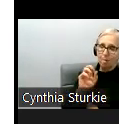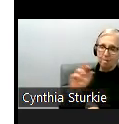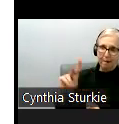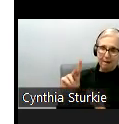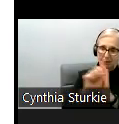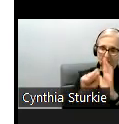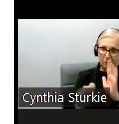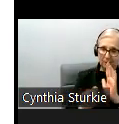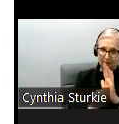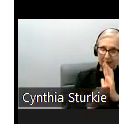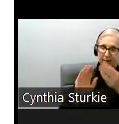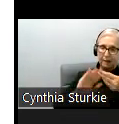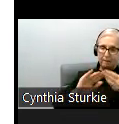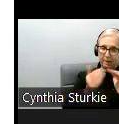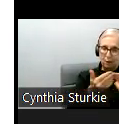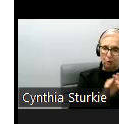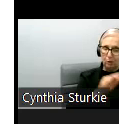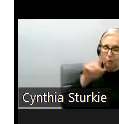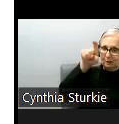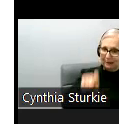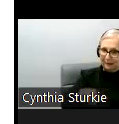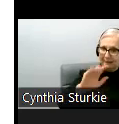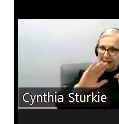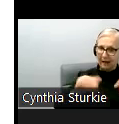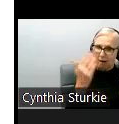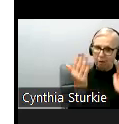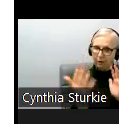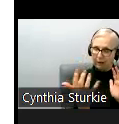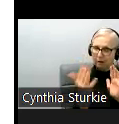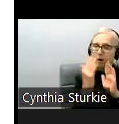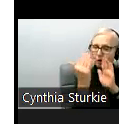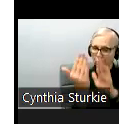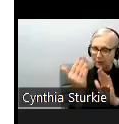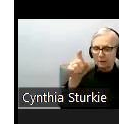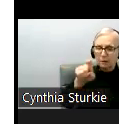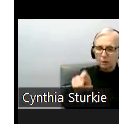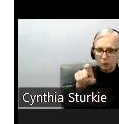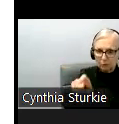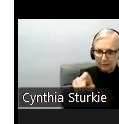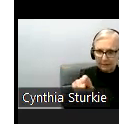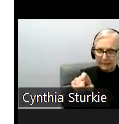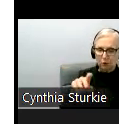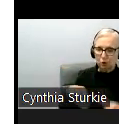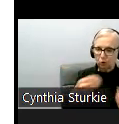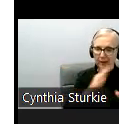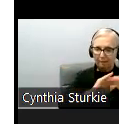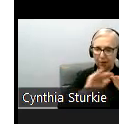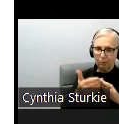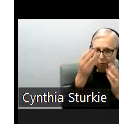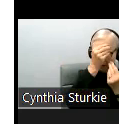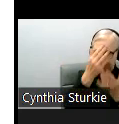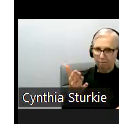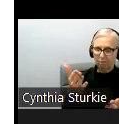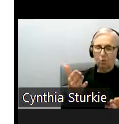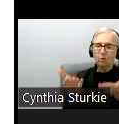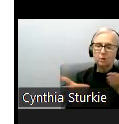how they are tailoring their services to address them in order to increase community-informed services in Colorado. Next slide,